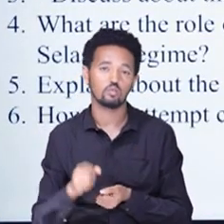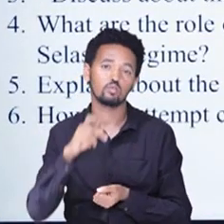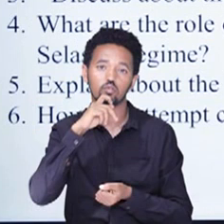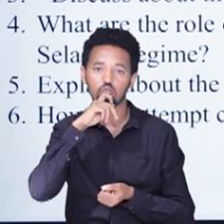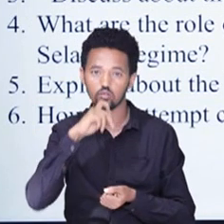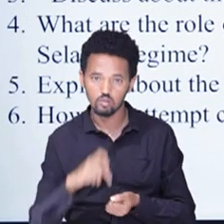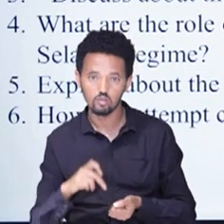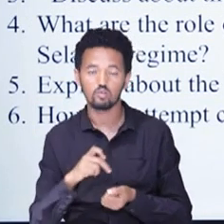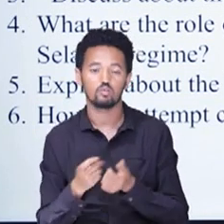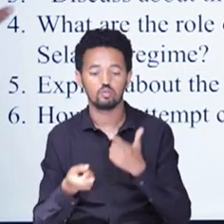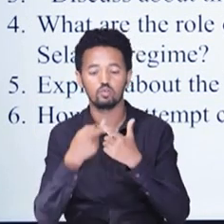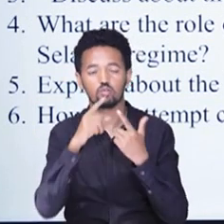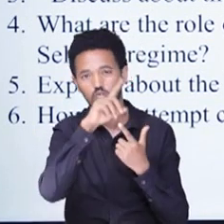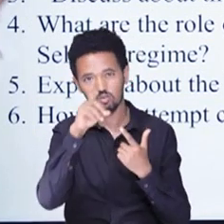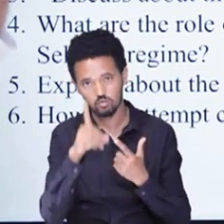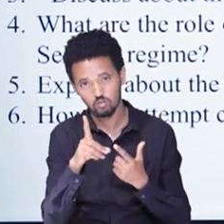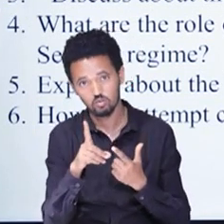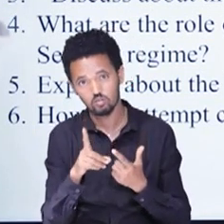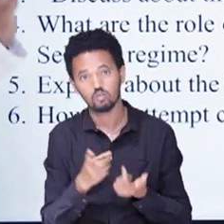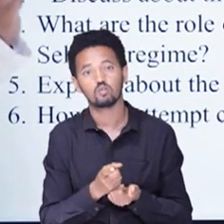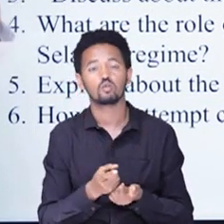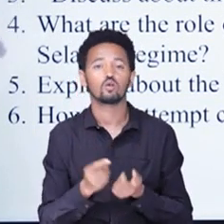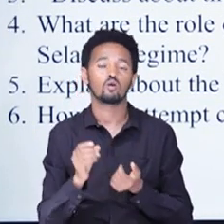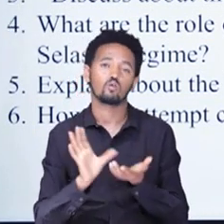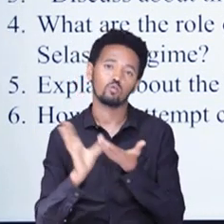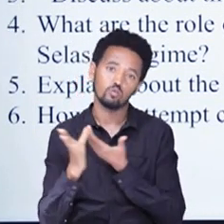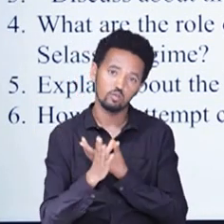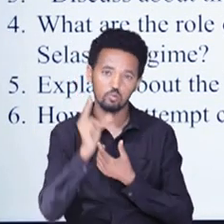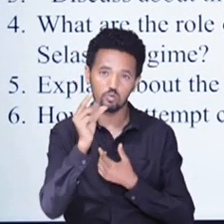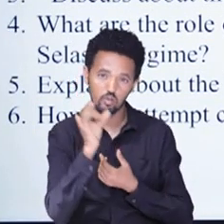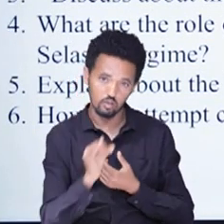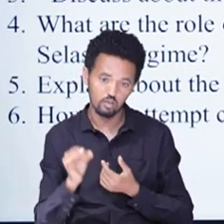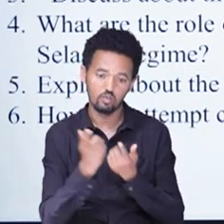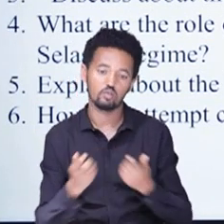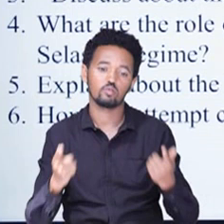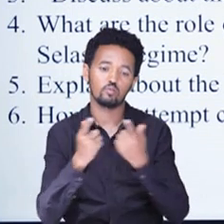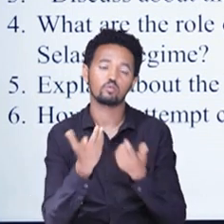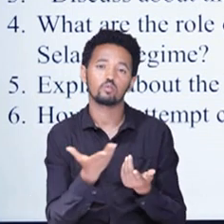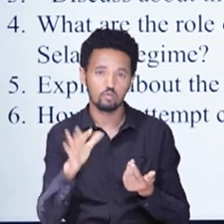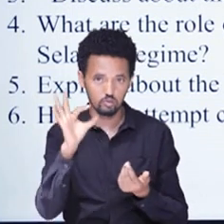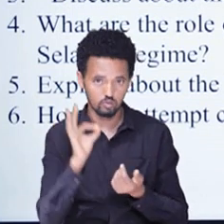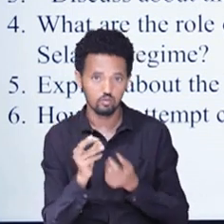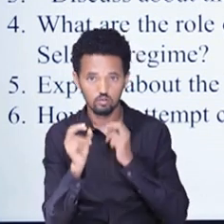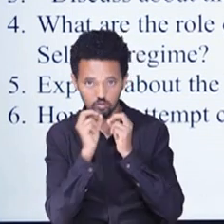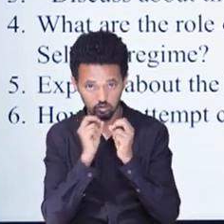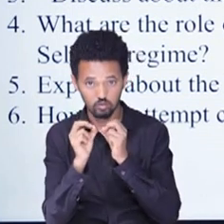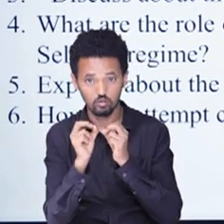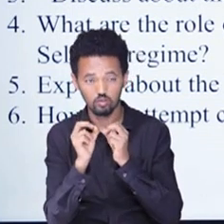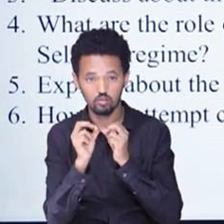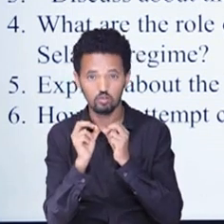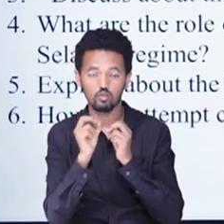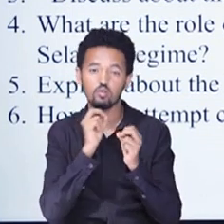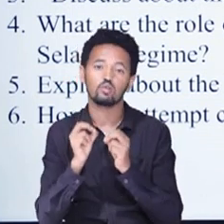Dirk. Second question, list the cause of Gojam and Bale rebellion. The third one, discuss about